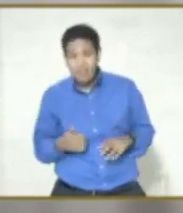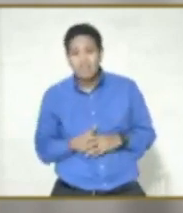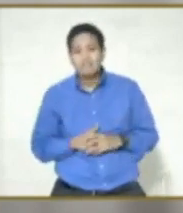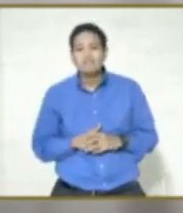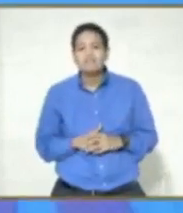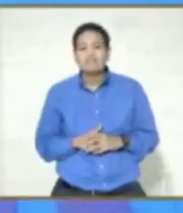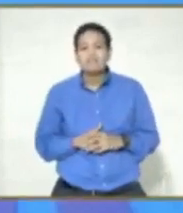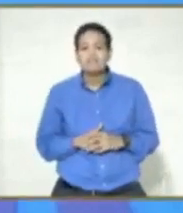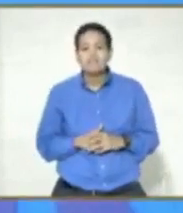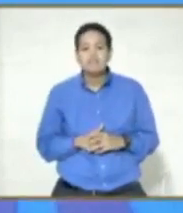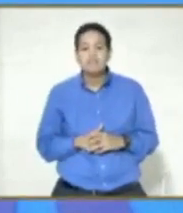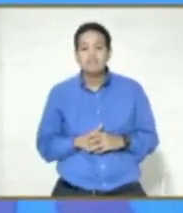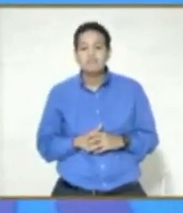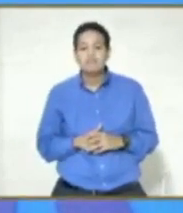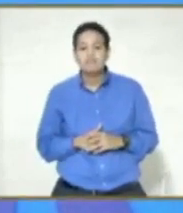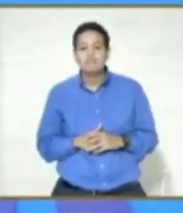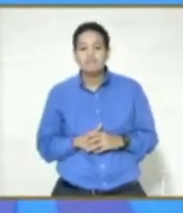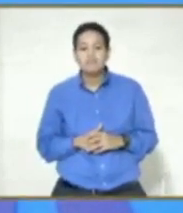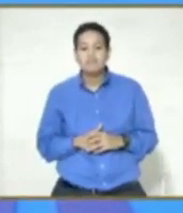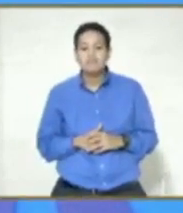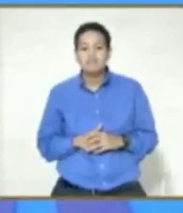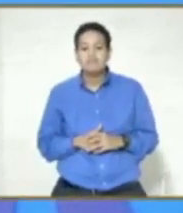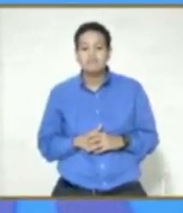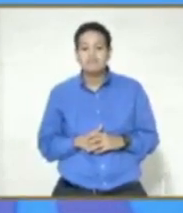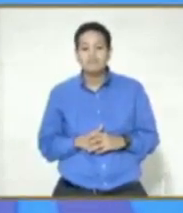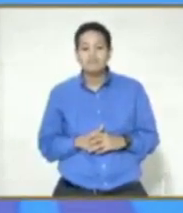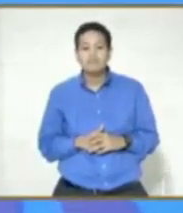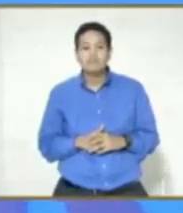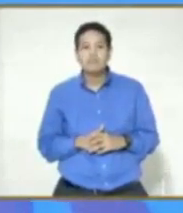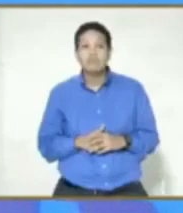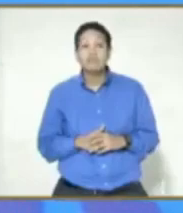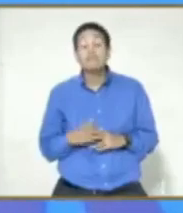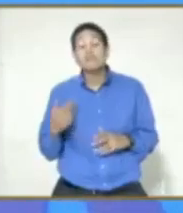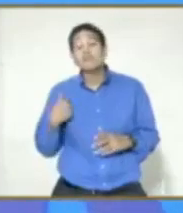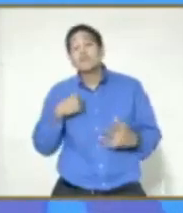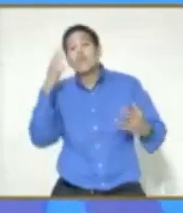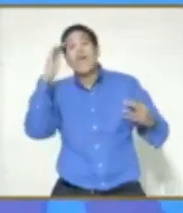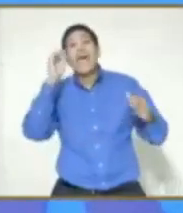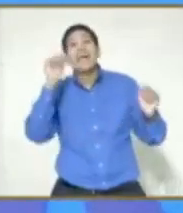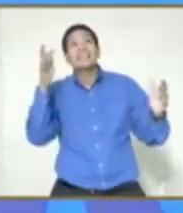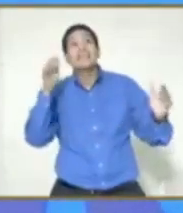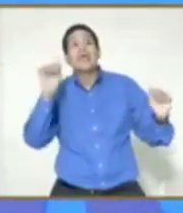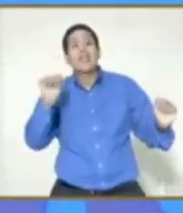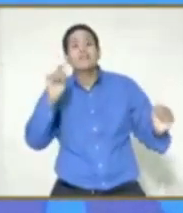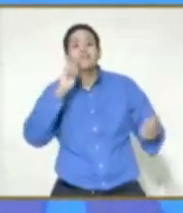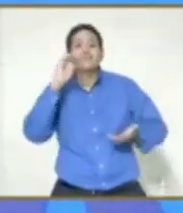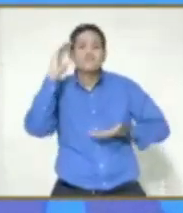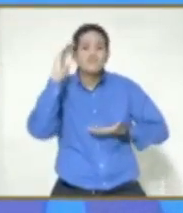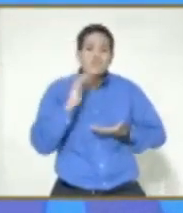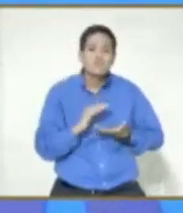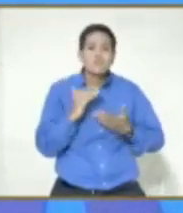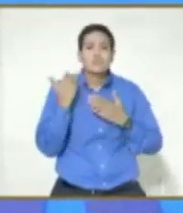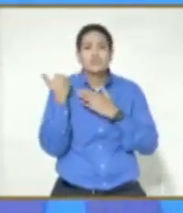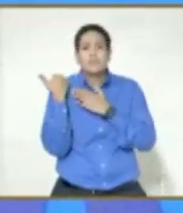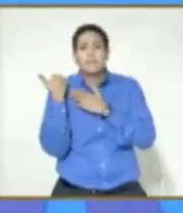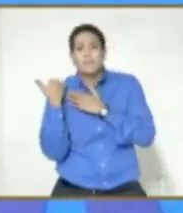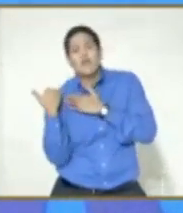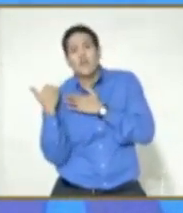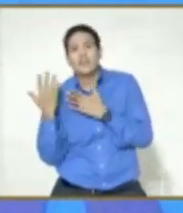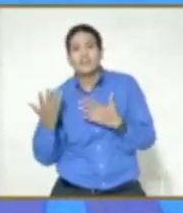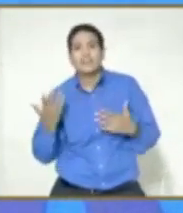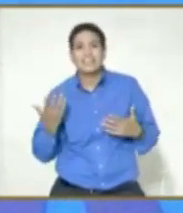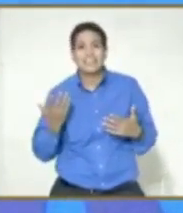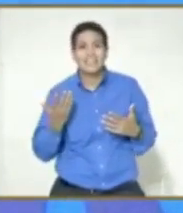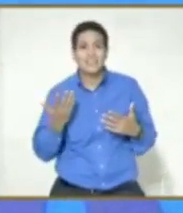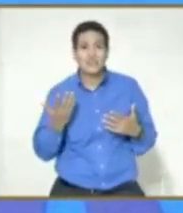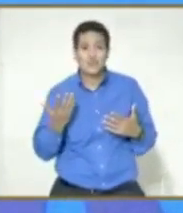that will be able to ease the burden, to get them out of the